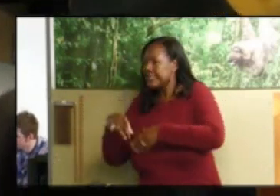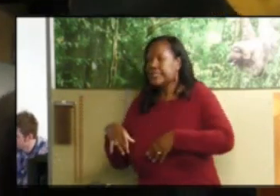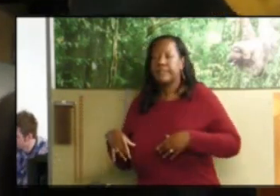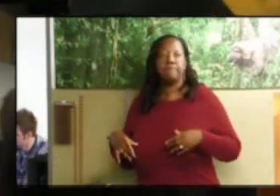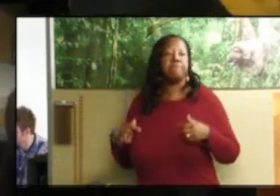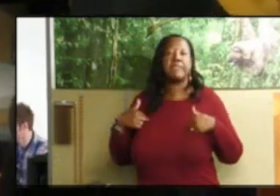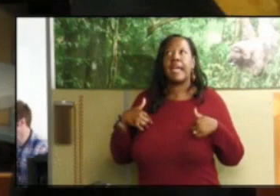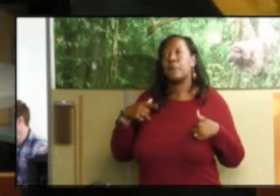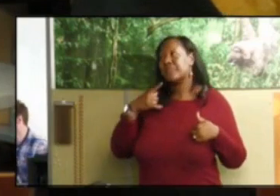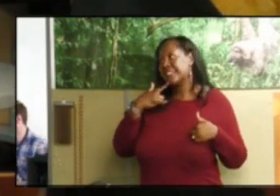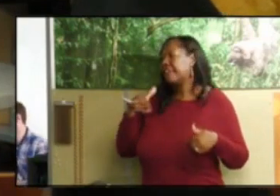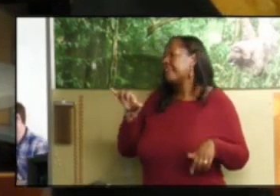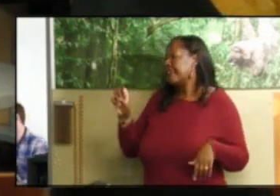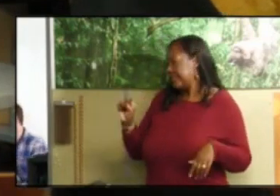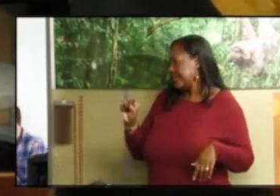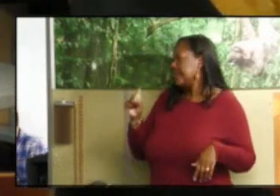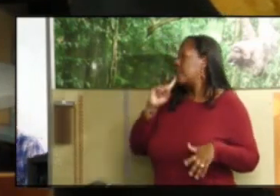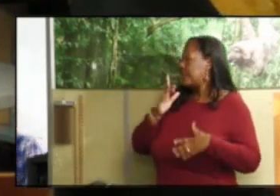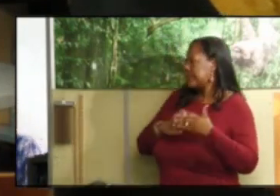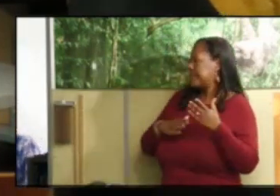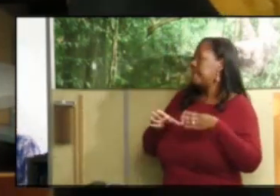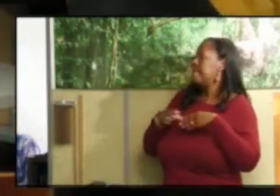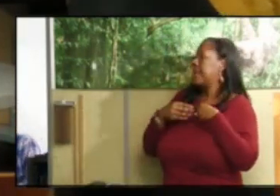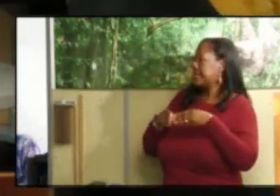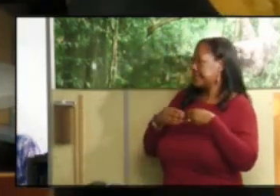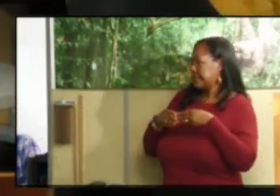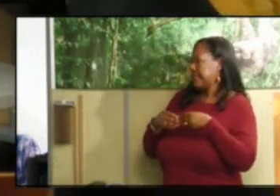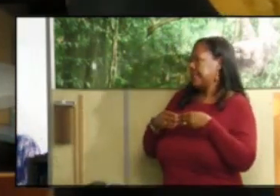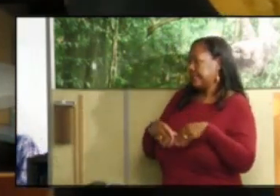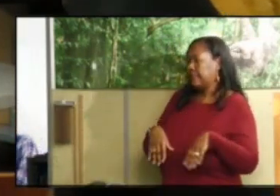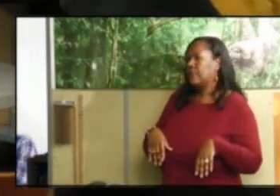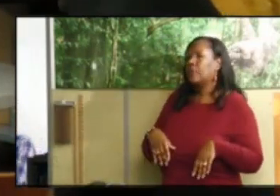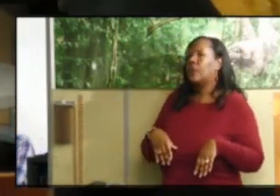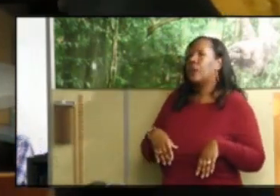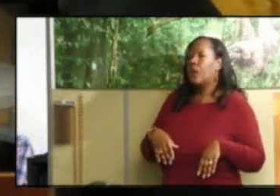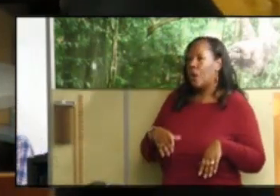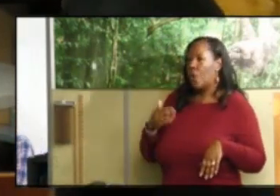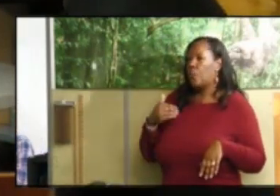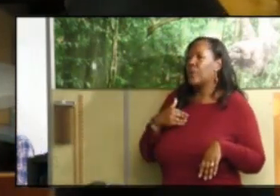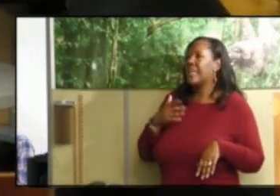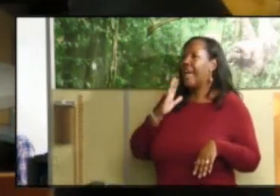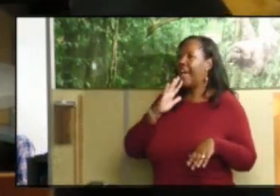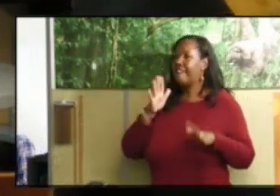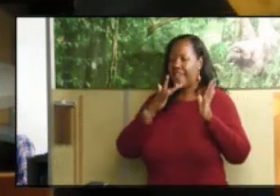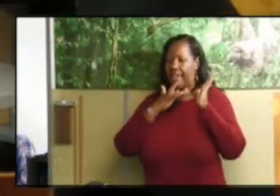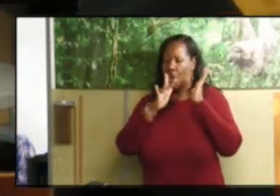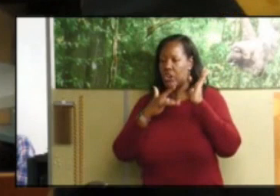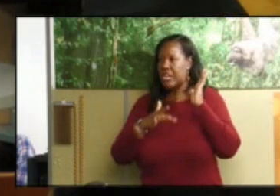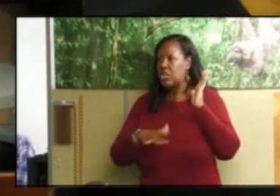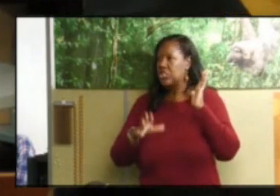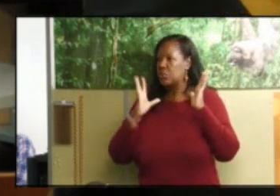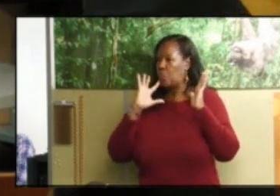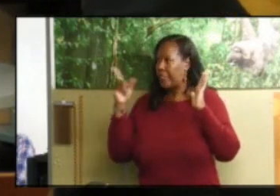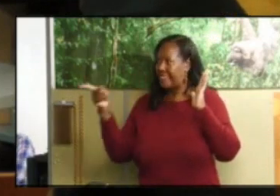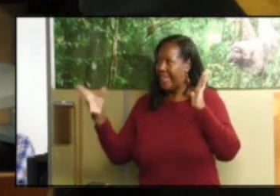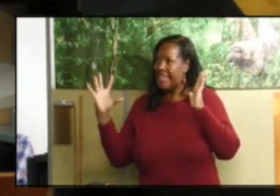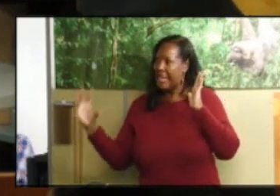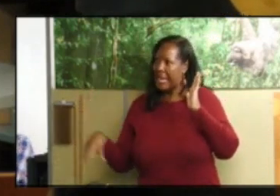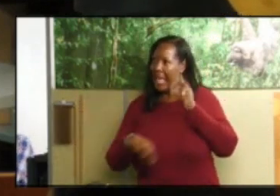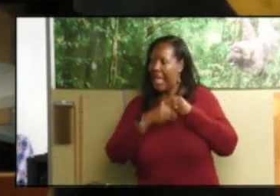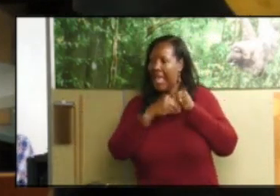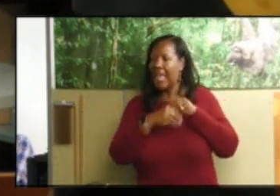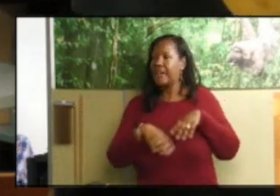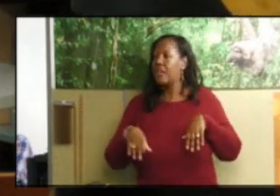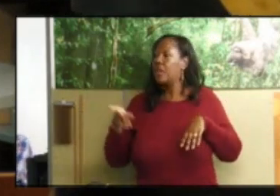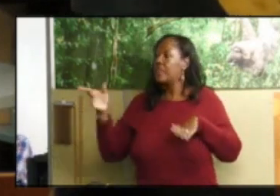I would say yes. There is some flexibility. There definitely were placeholders from the client for specific interactives and town councils